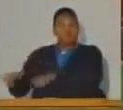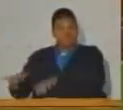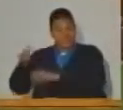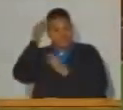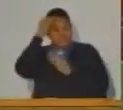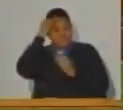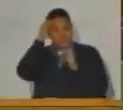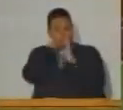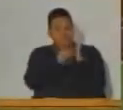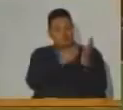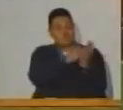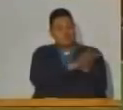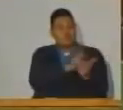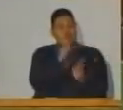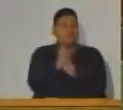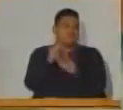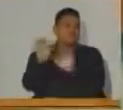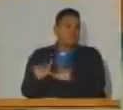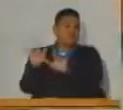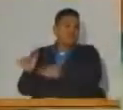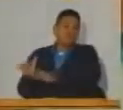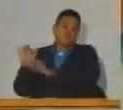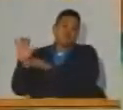information policy.